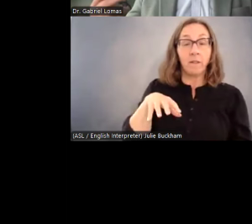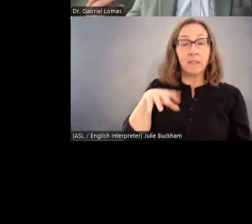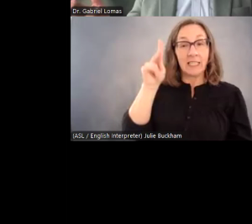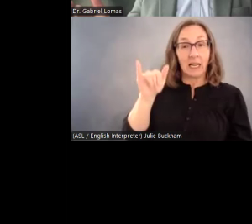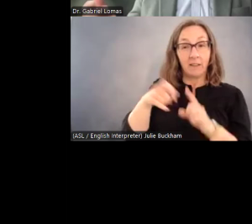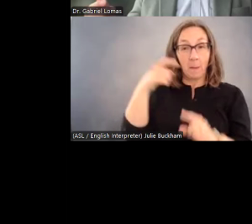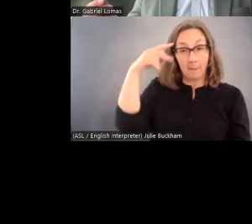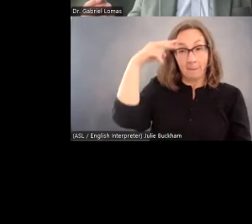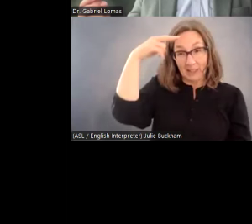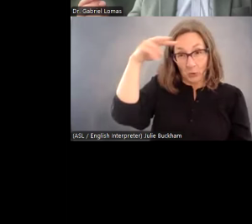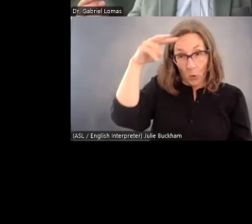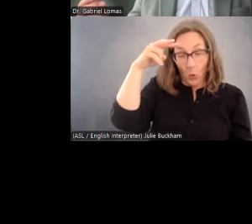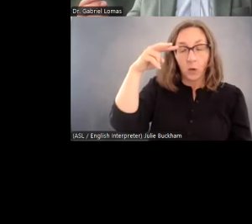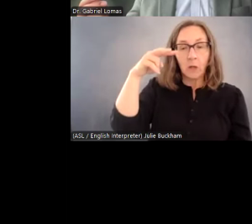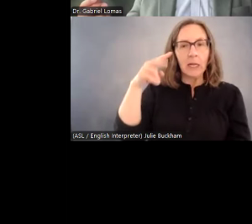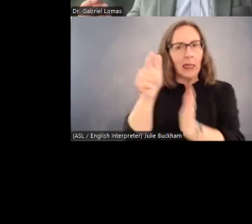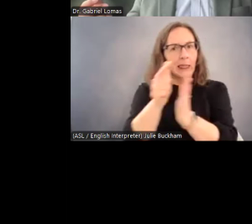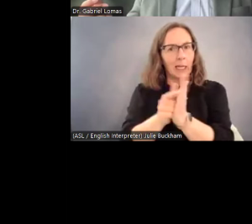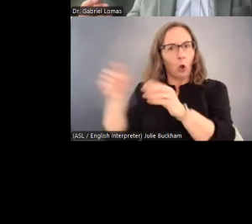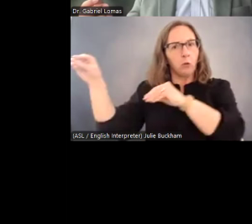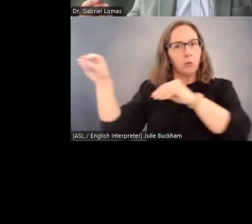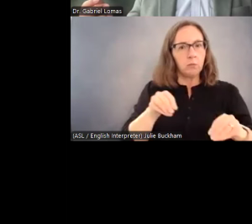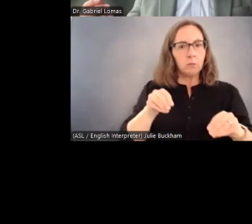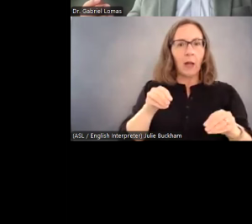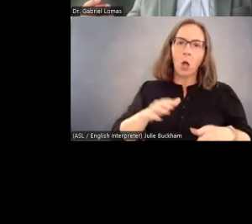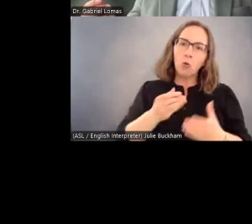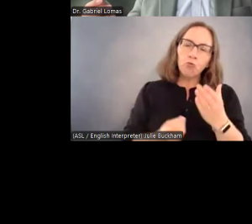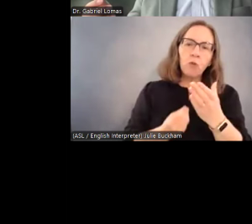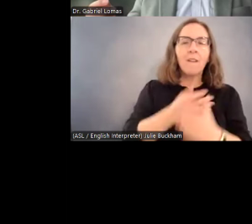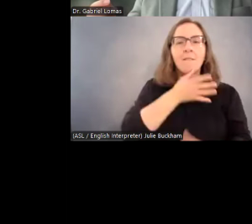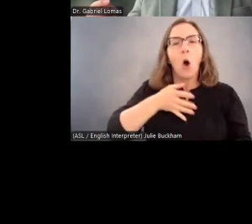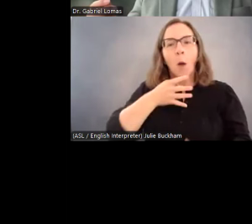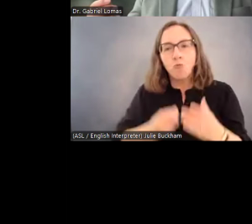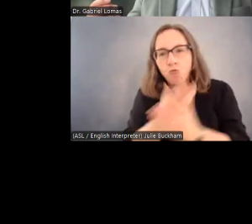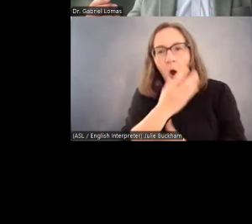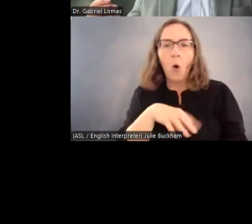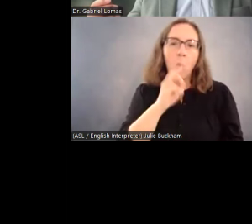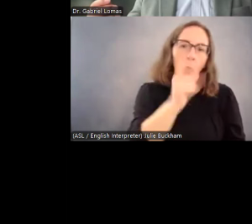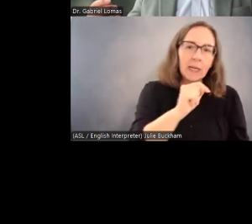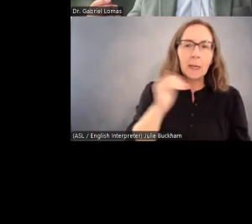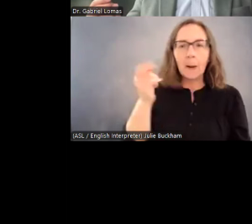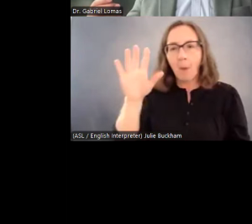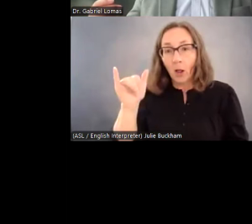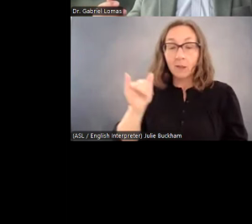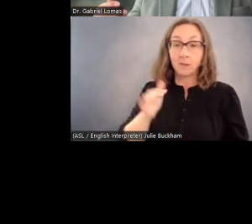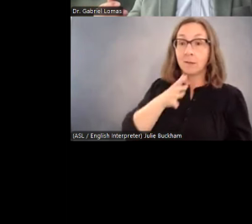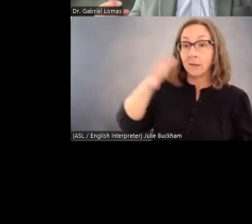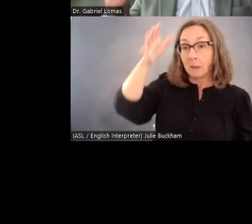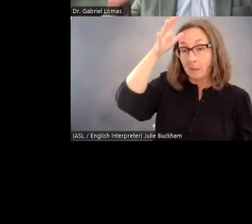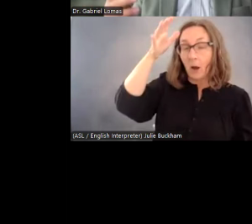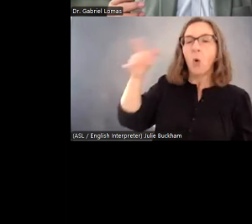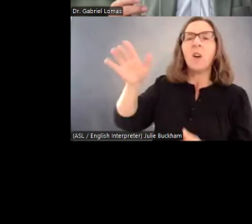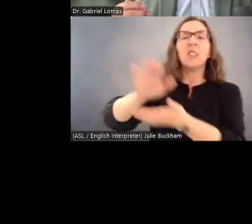and they're growing wheat and barley on their farm. While their school recommended that Greg go to a transitional living and employment program, the parents said